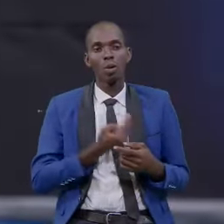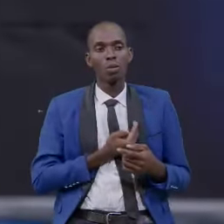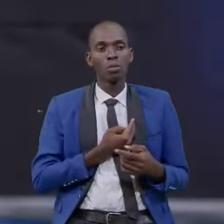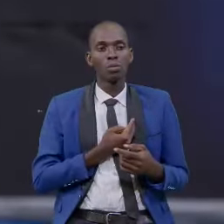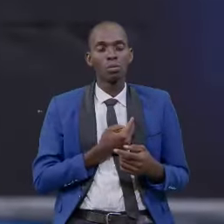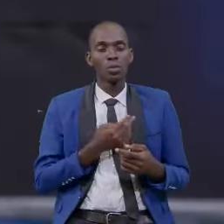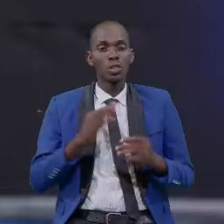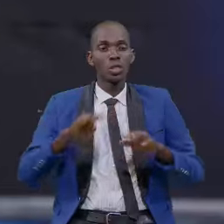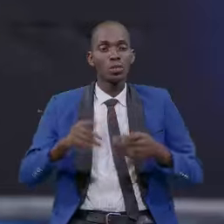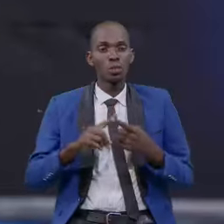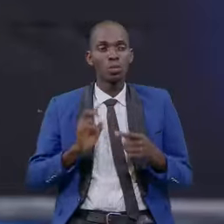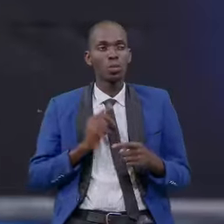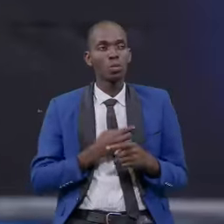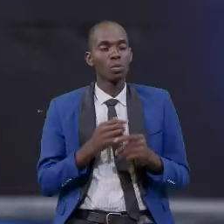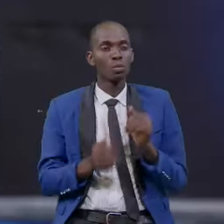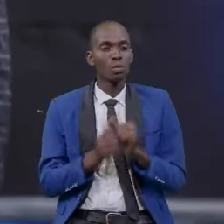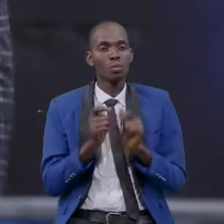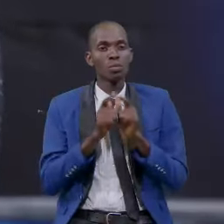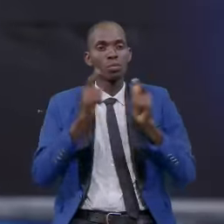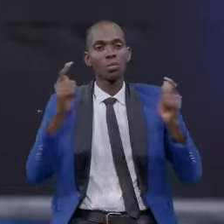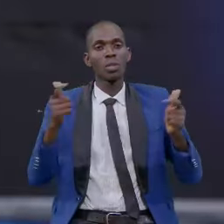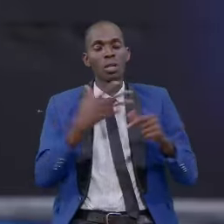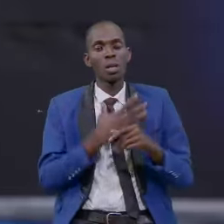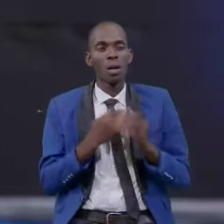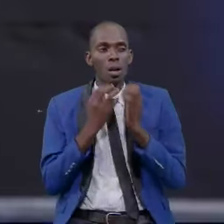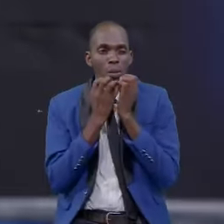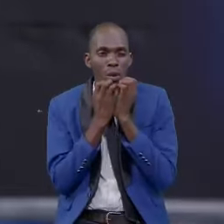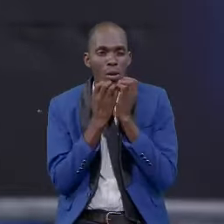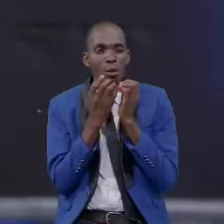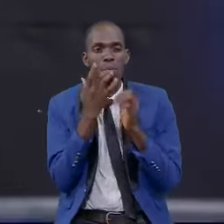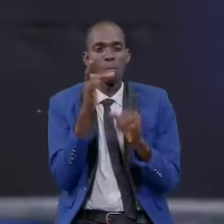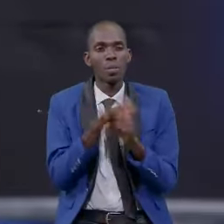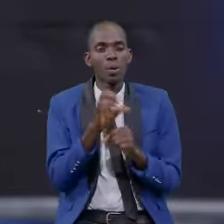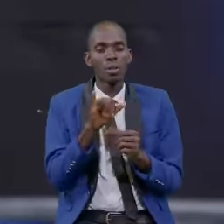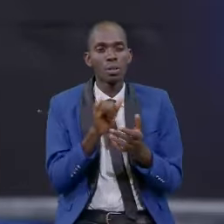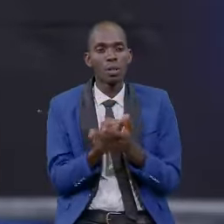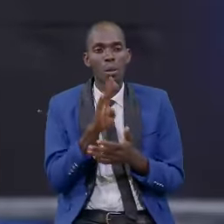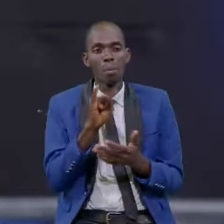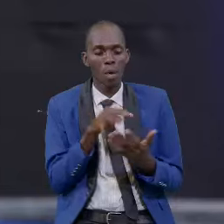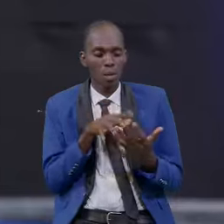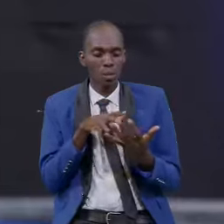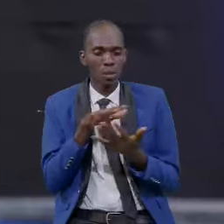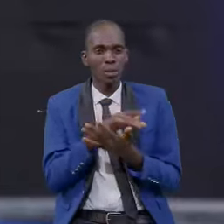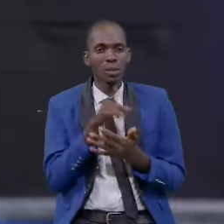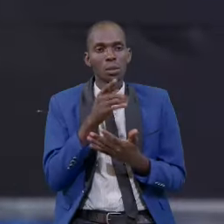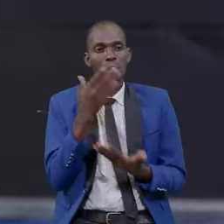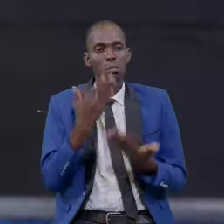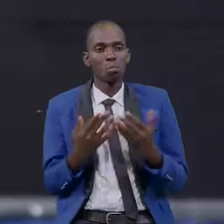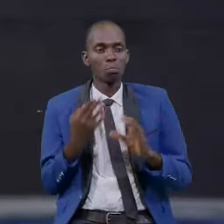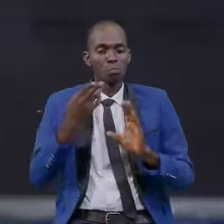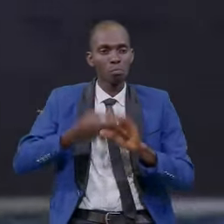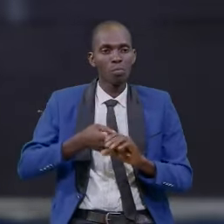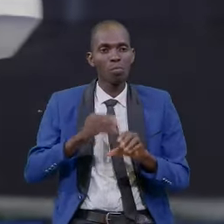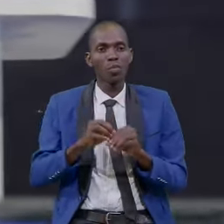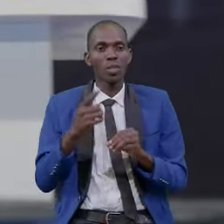precious promises, that by these ye might be partakers of the divine nature. When he saves